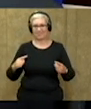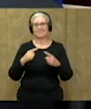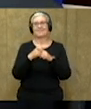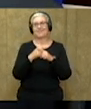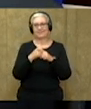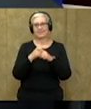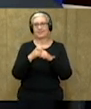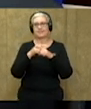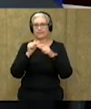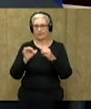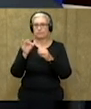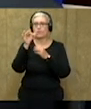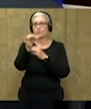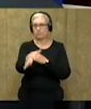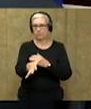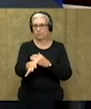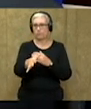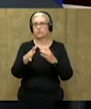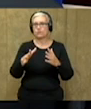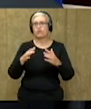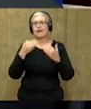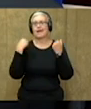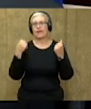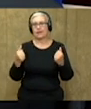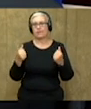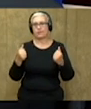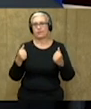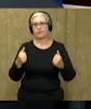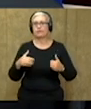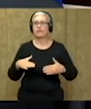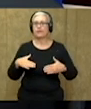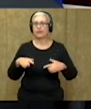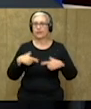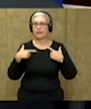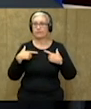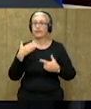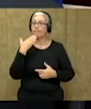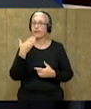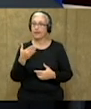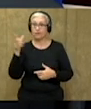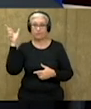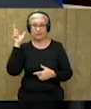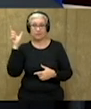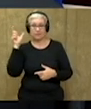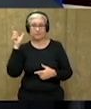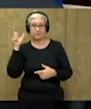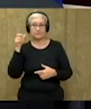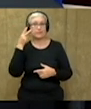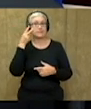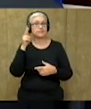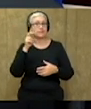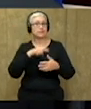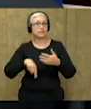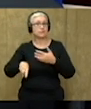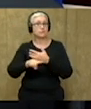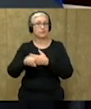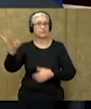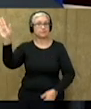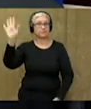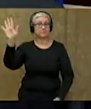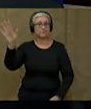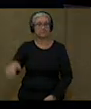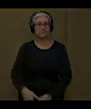forward and to a happier and healthier life. Thank you all for listening. Thank you, guys. We'll see you again next week.